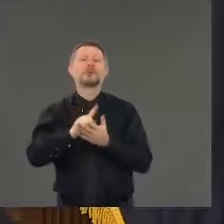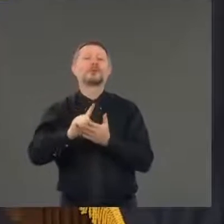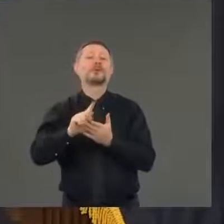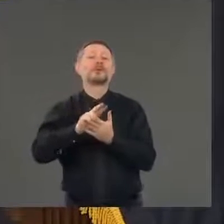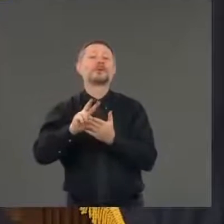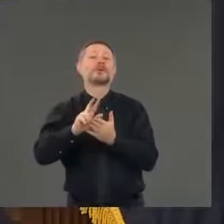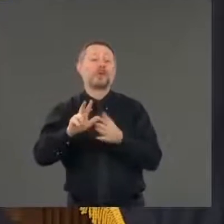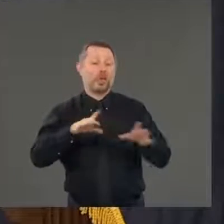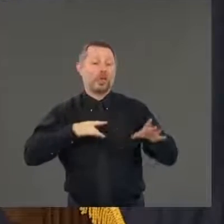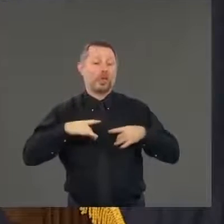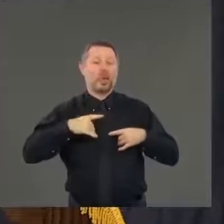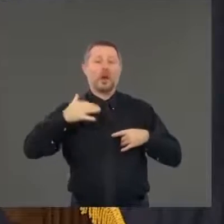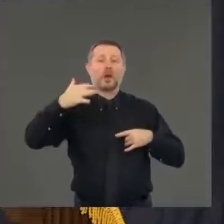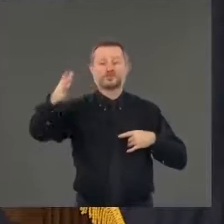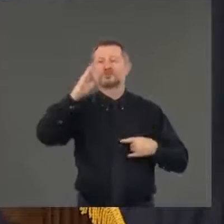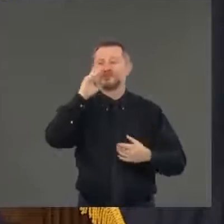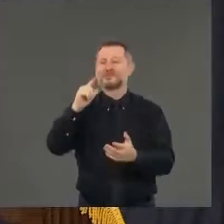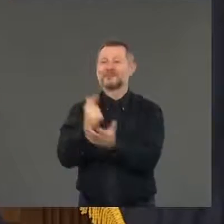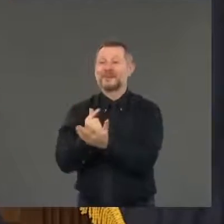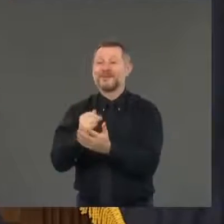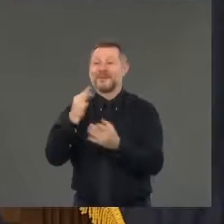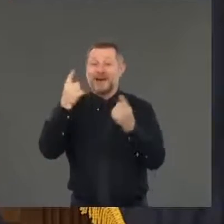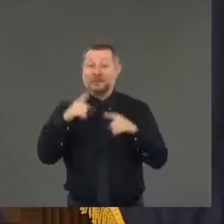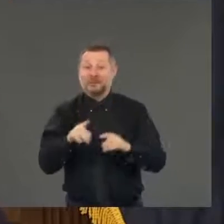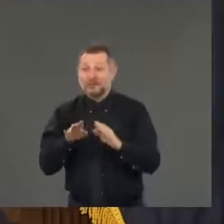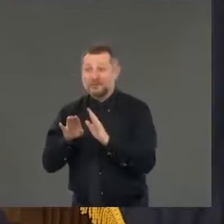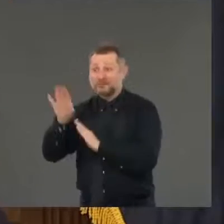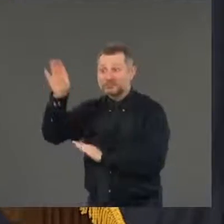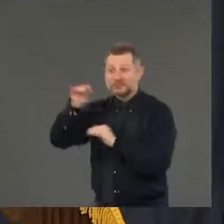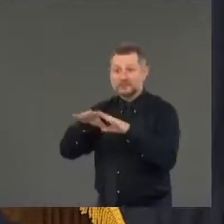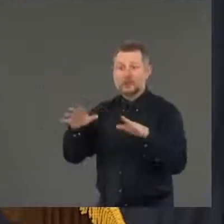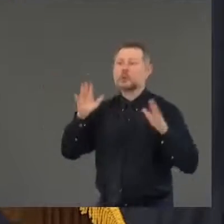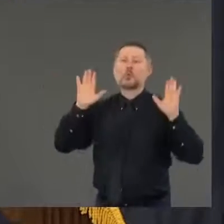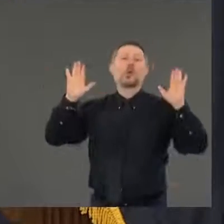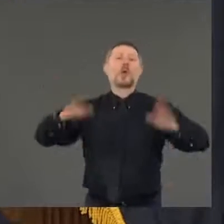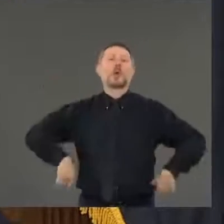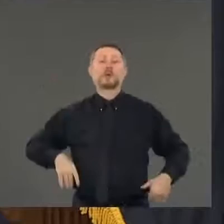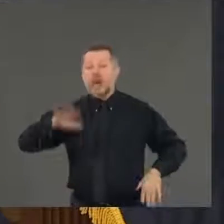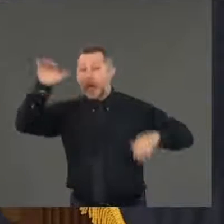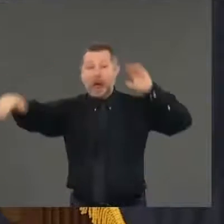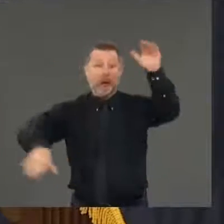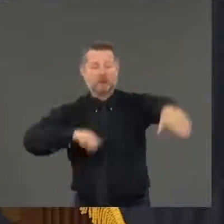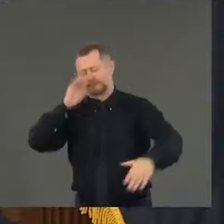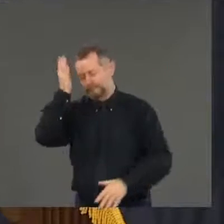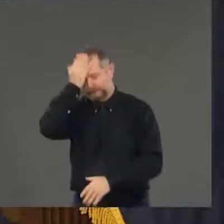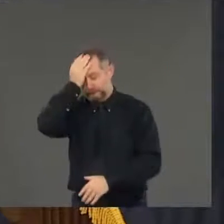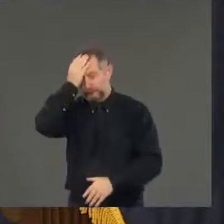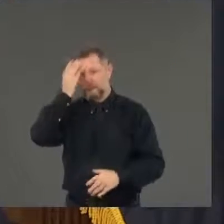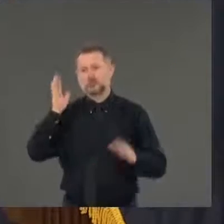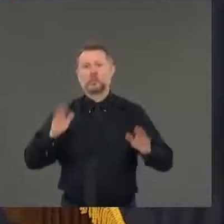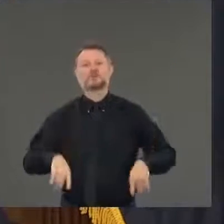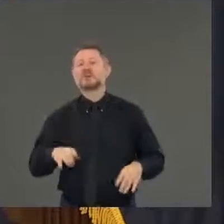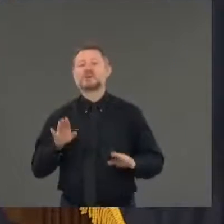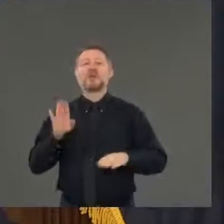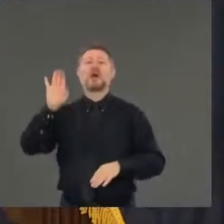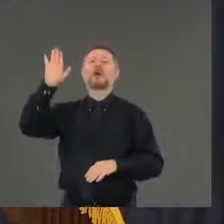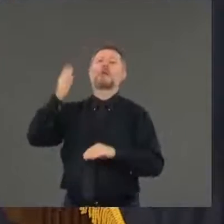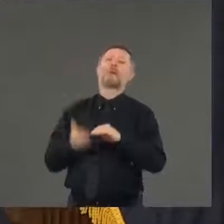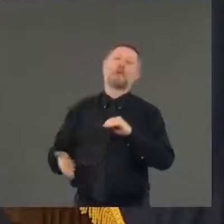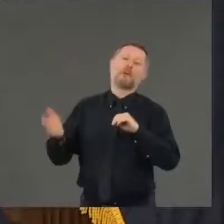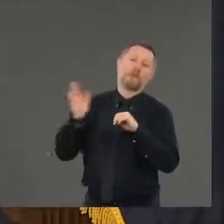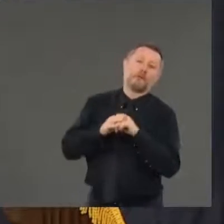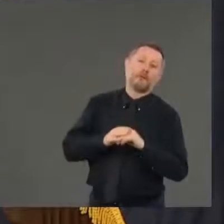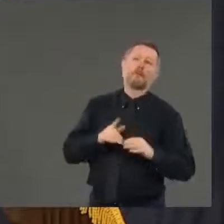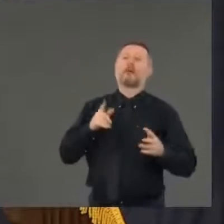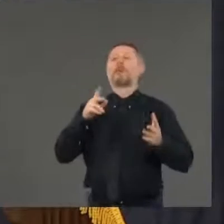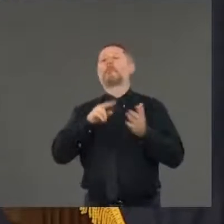come. And once it comes, it's too late. Now you're back up in a spike situation, and it's going to take you